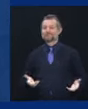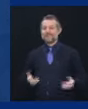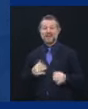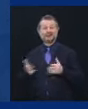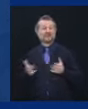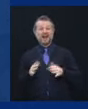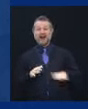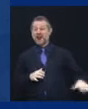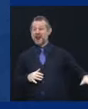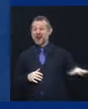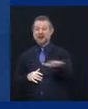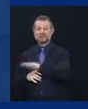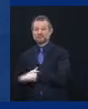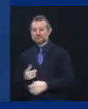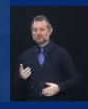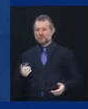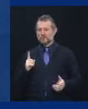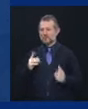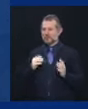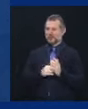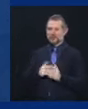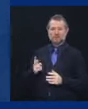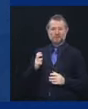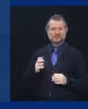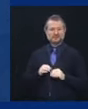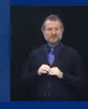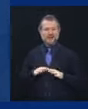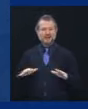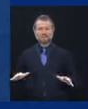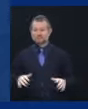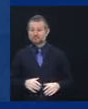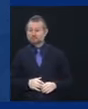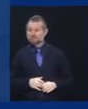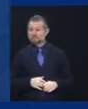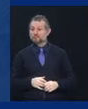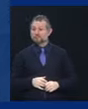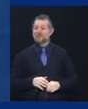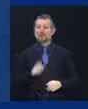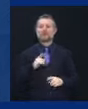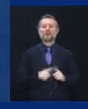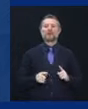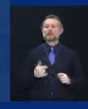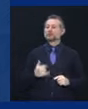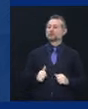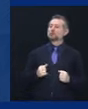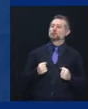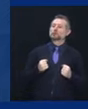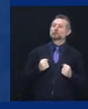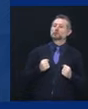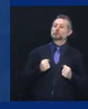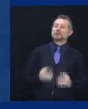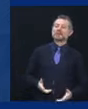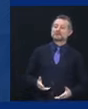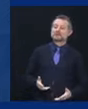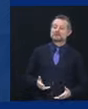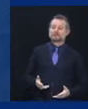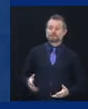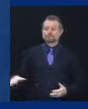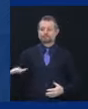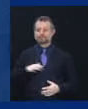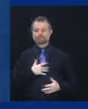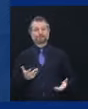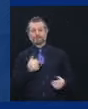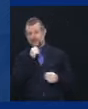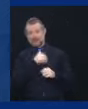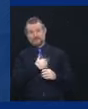distributors, but we have so many distributors that we can't supply them all, and